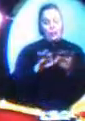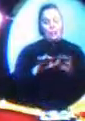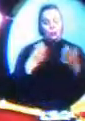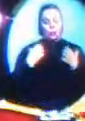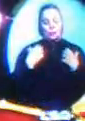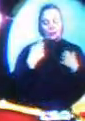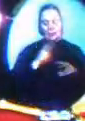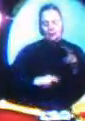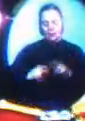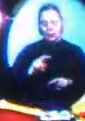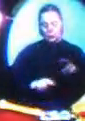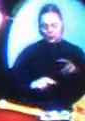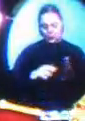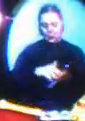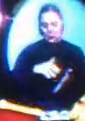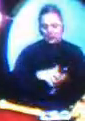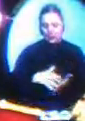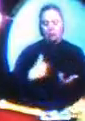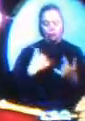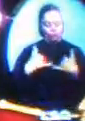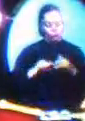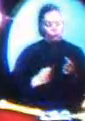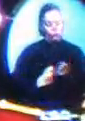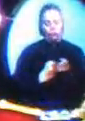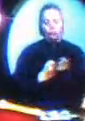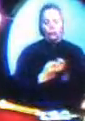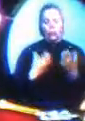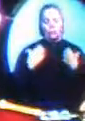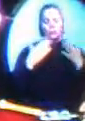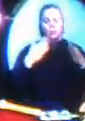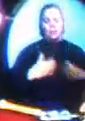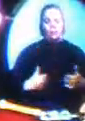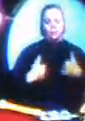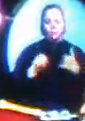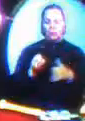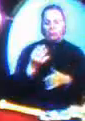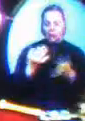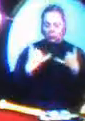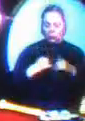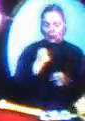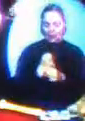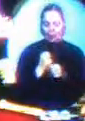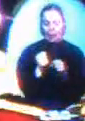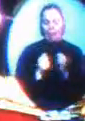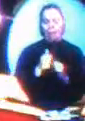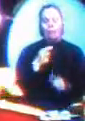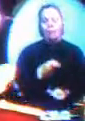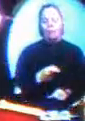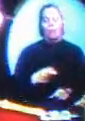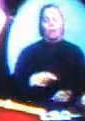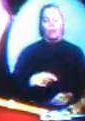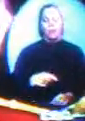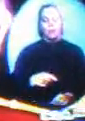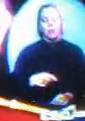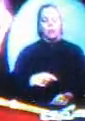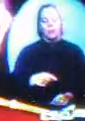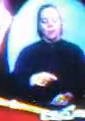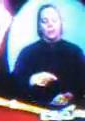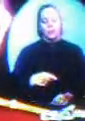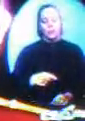Commissioner. We'll continue to work with her on these issues. There is a small amount of information that's being requested by the Obama